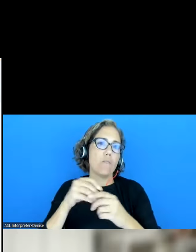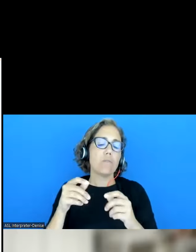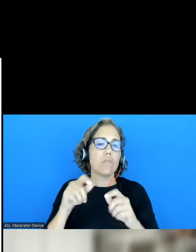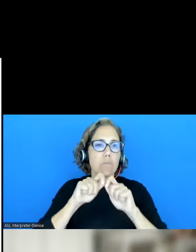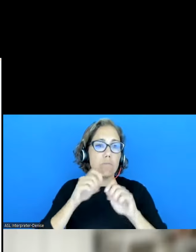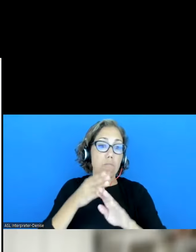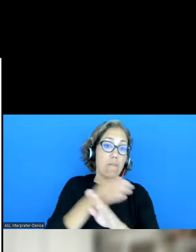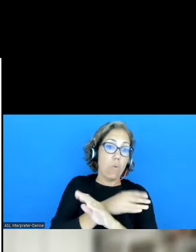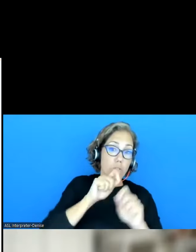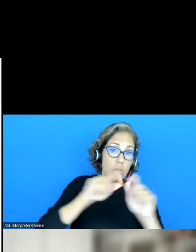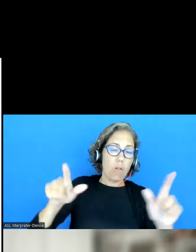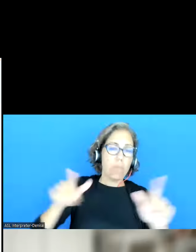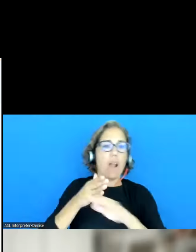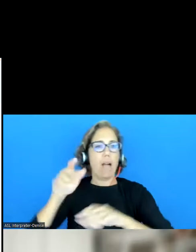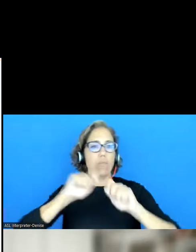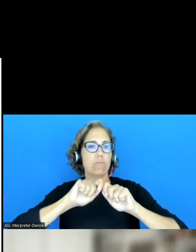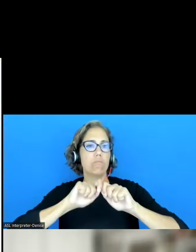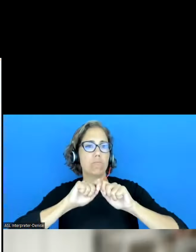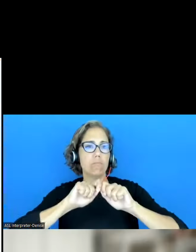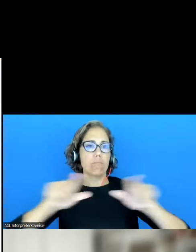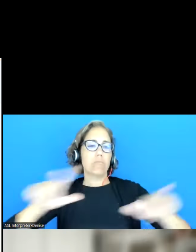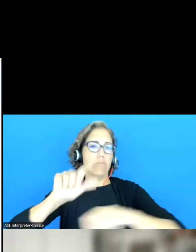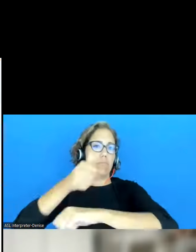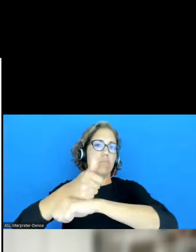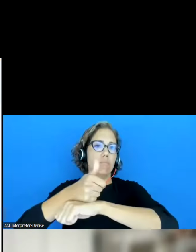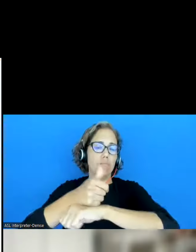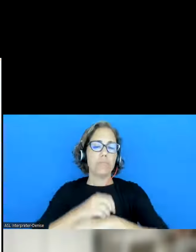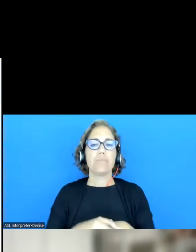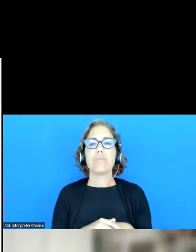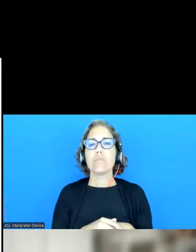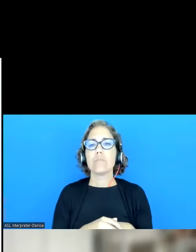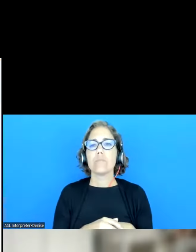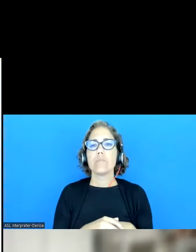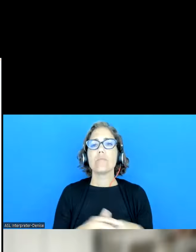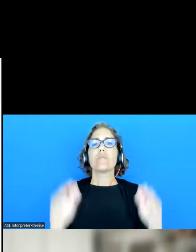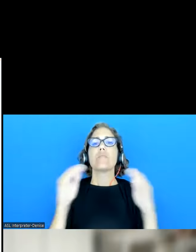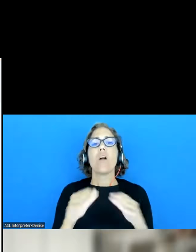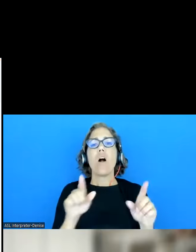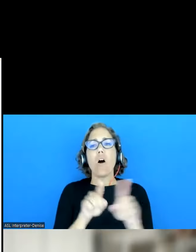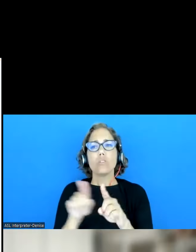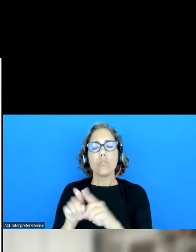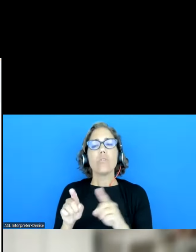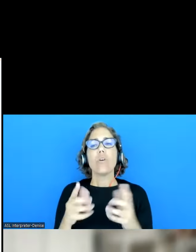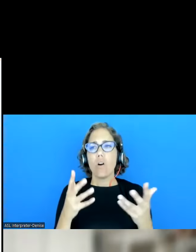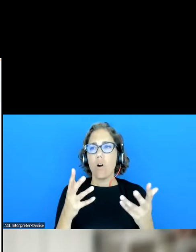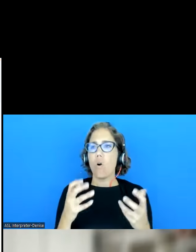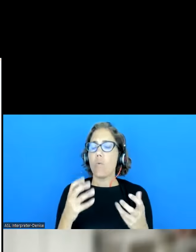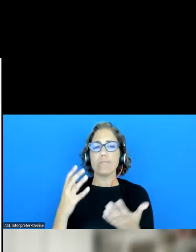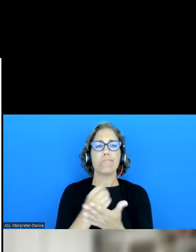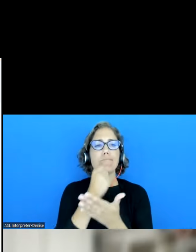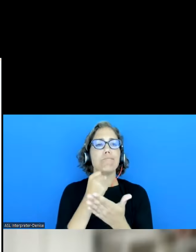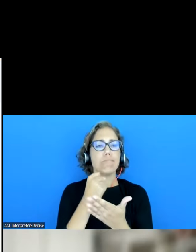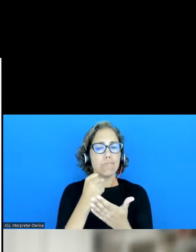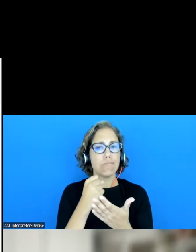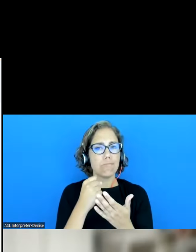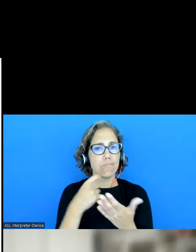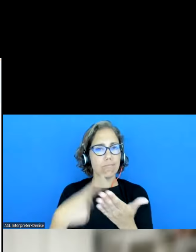or after. I would also like to take an opportunity, now that we are talking about process,